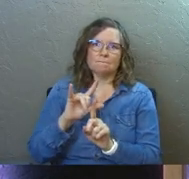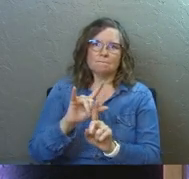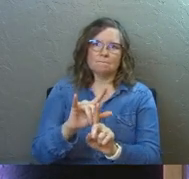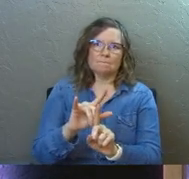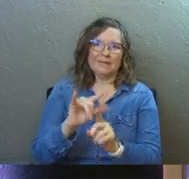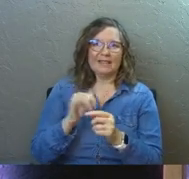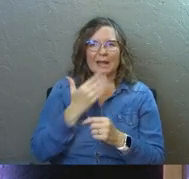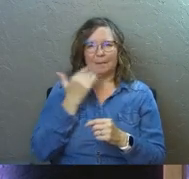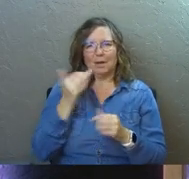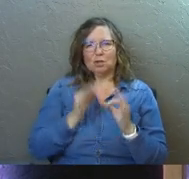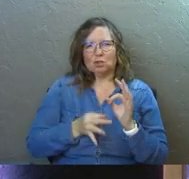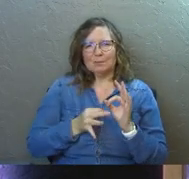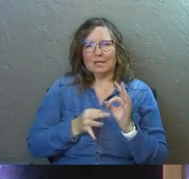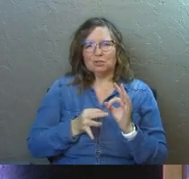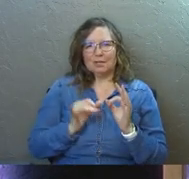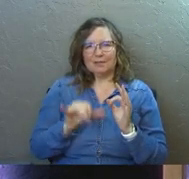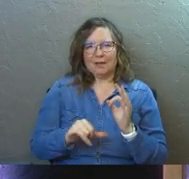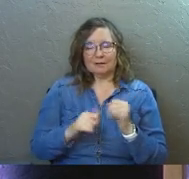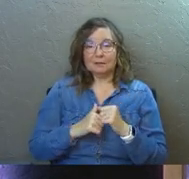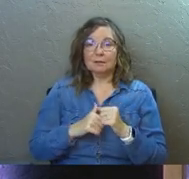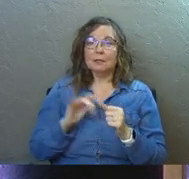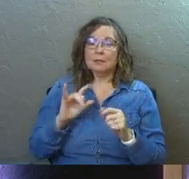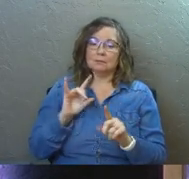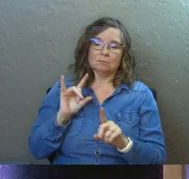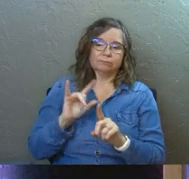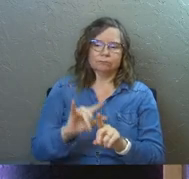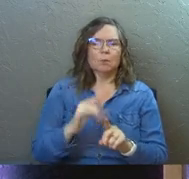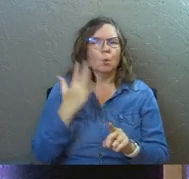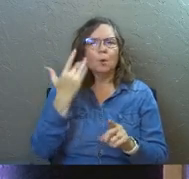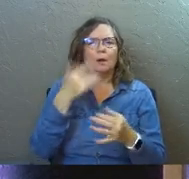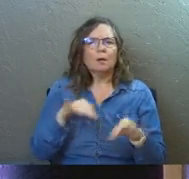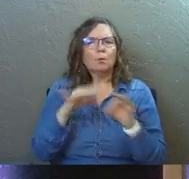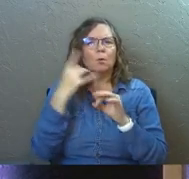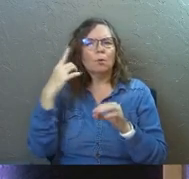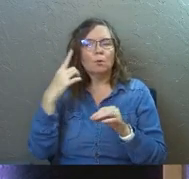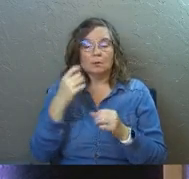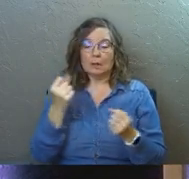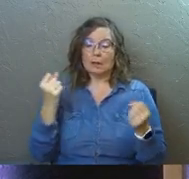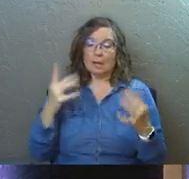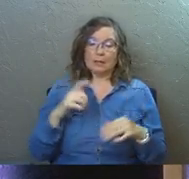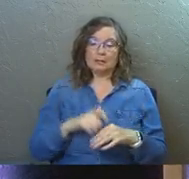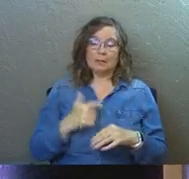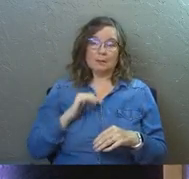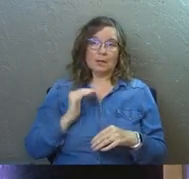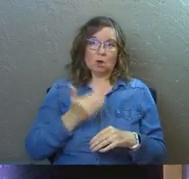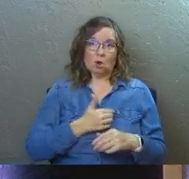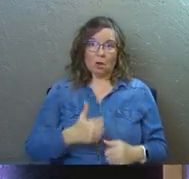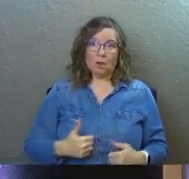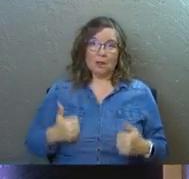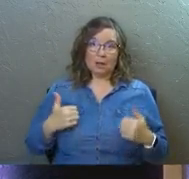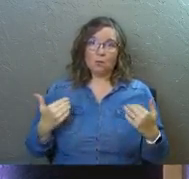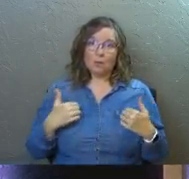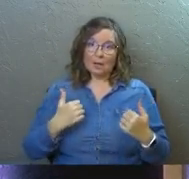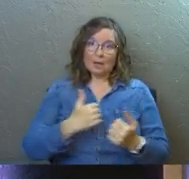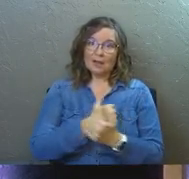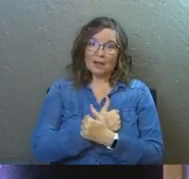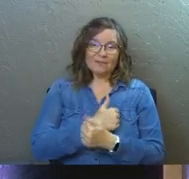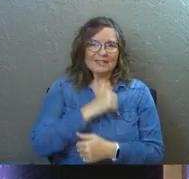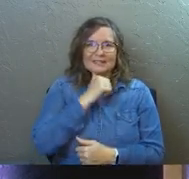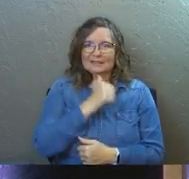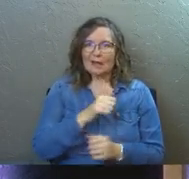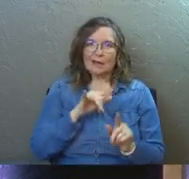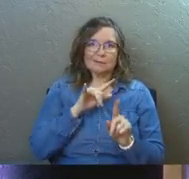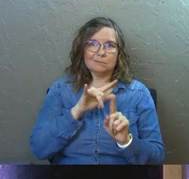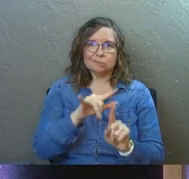better interpretation of that. His steadfast love. Well, why is that important? Because a lot of times in our life, we've had love that is